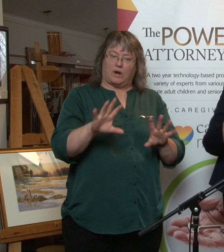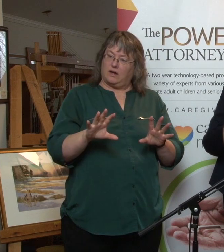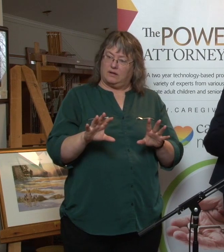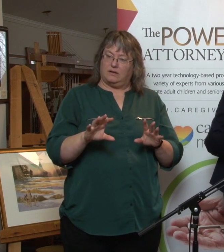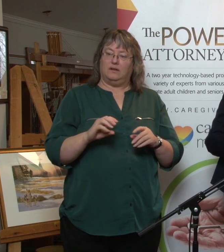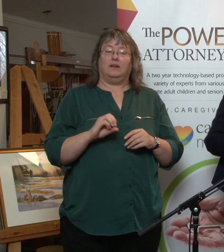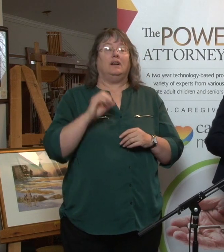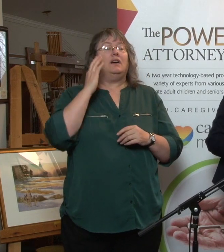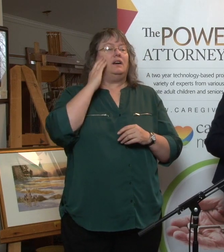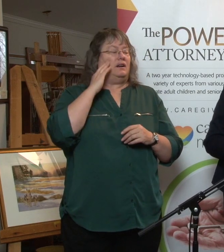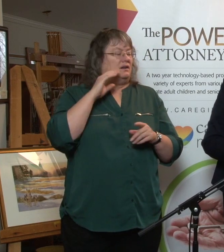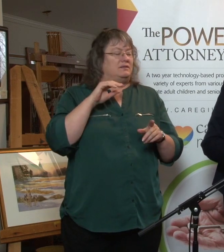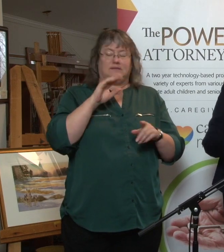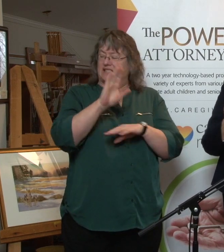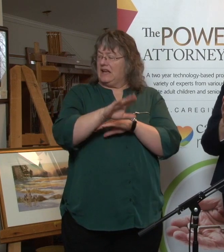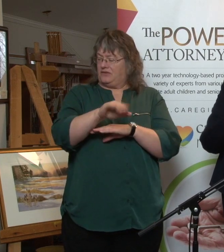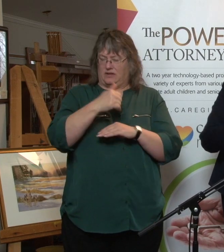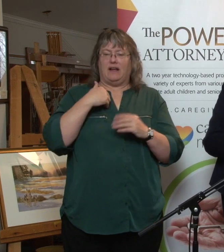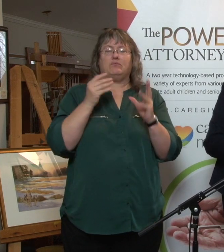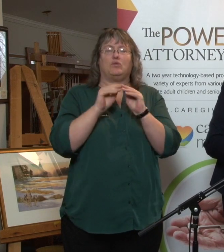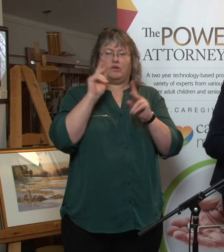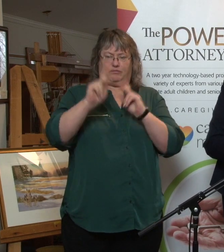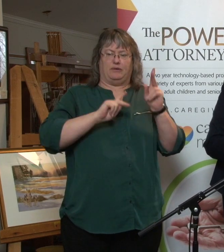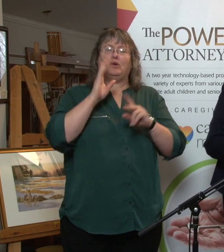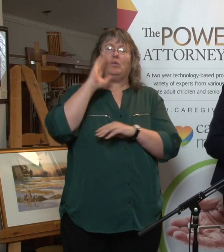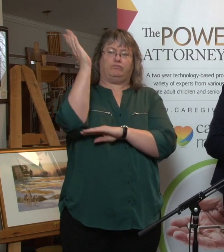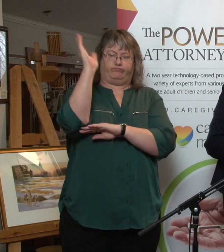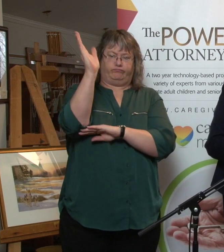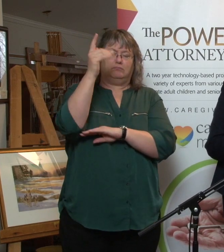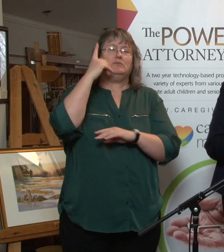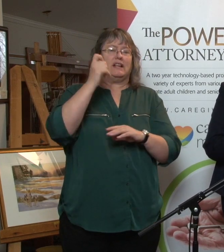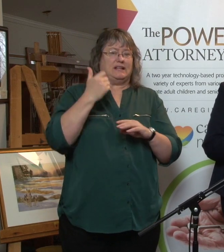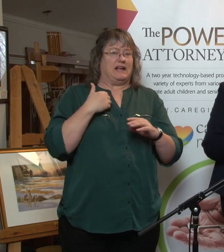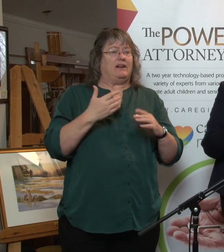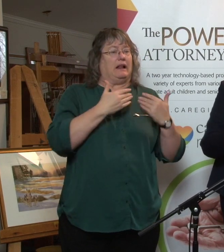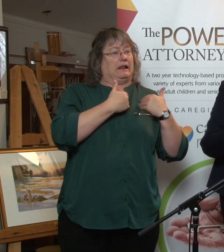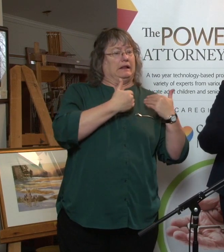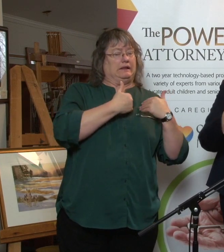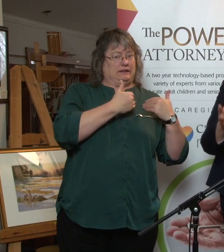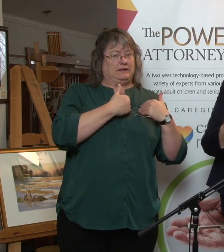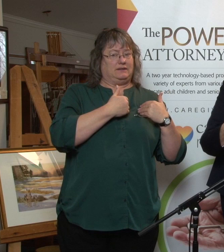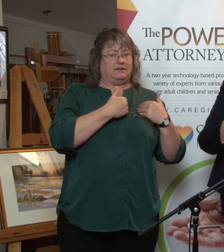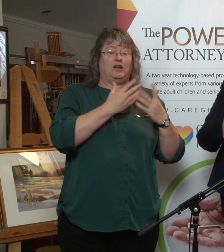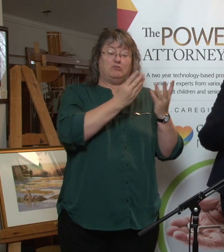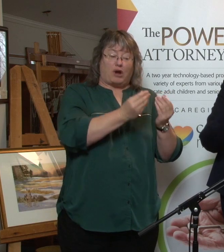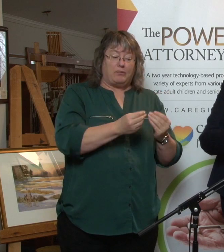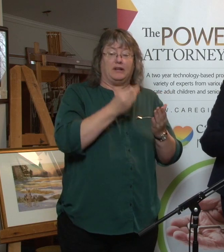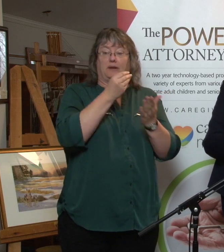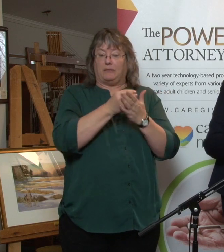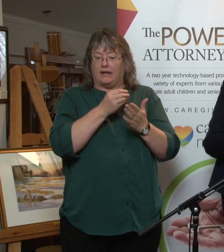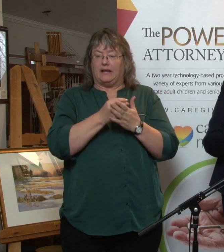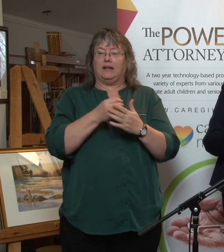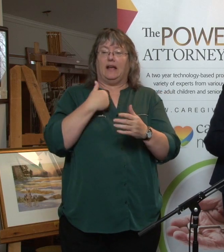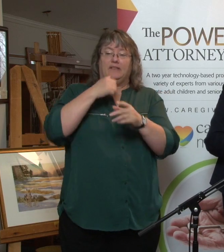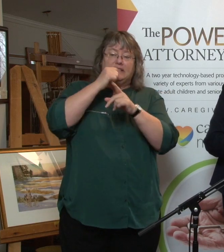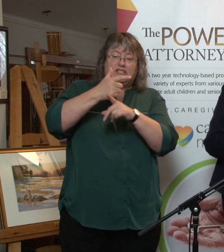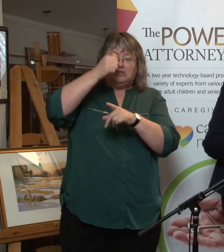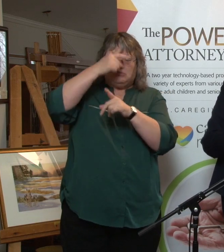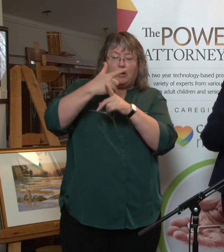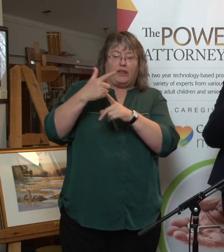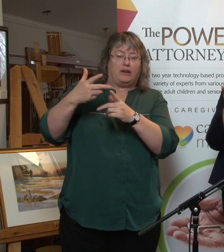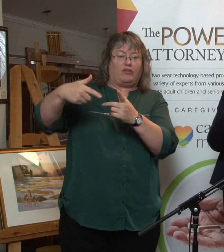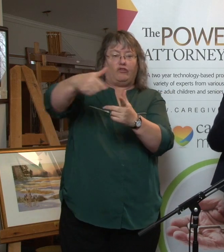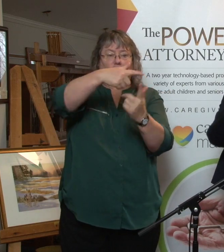people who are speaking because there's a liability issue as well. When you're talking about property and money and you've got siblings, there